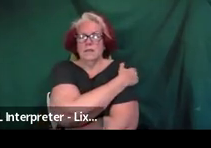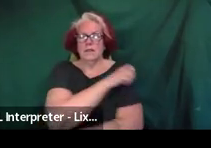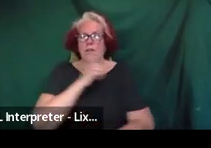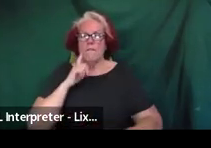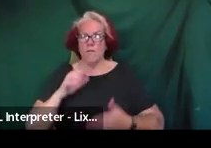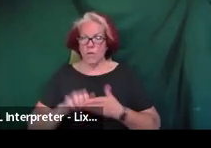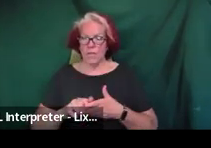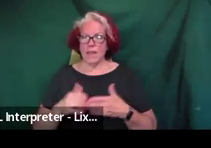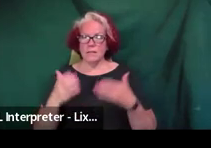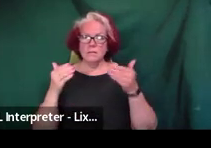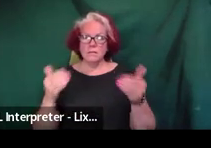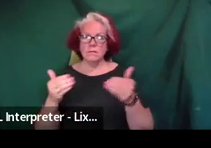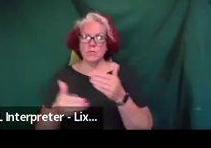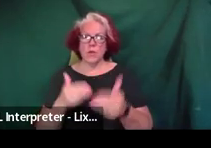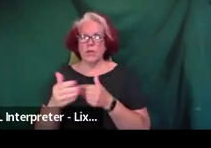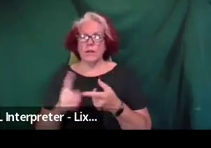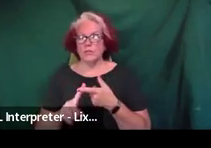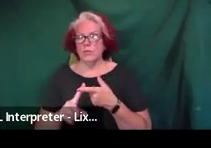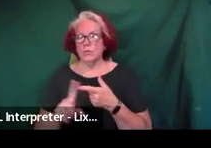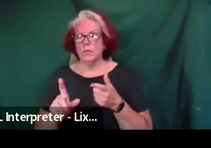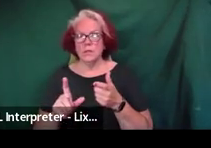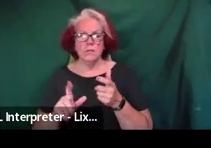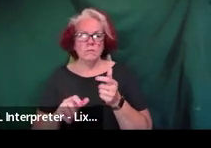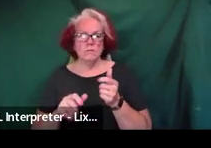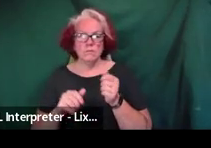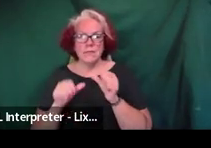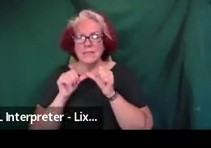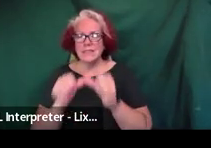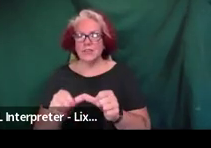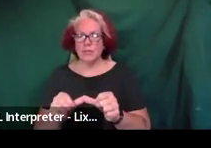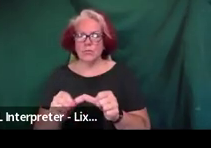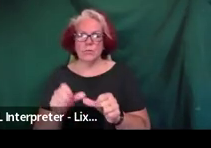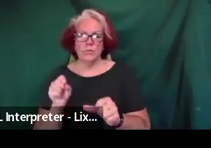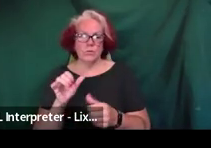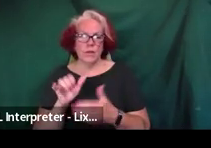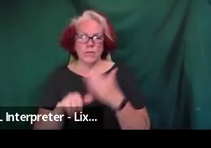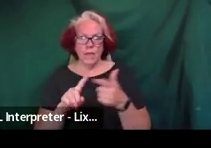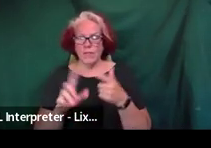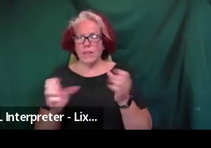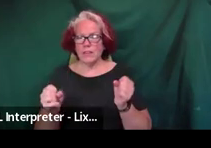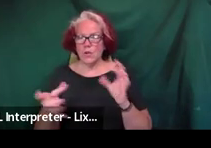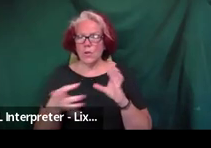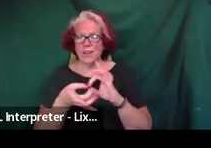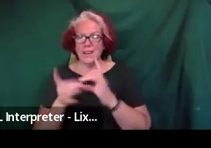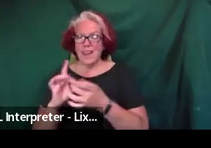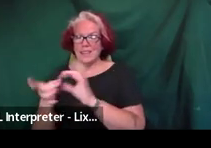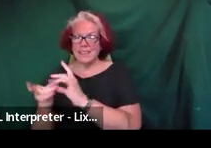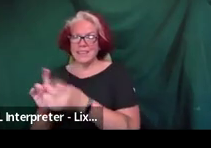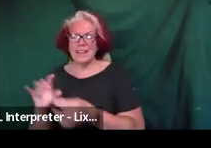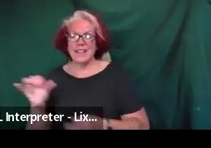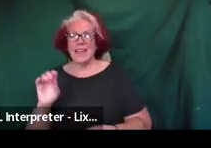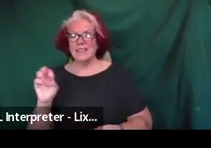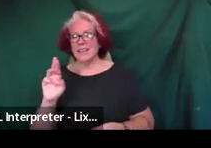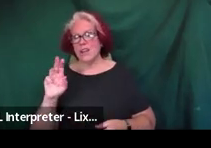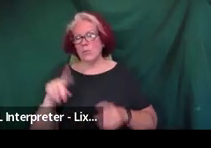progress to continue and its pace that's necessary, so that everything is so interlocked with one another, like the ERP system project